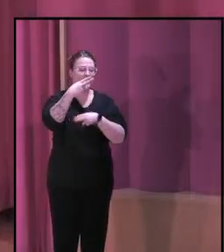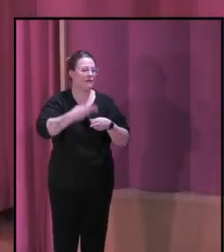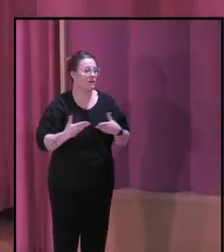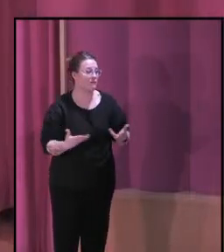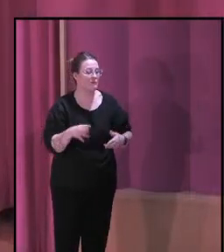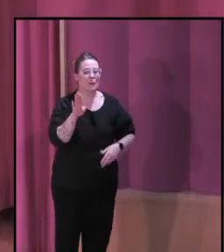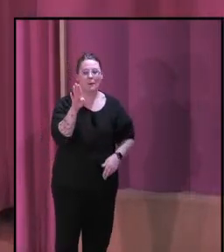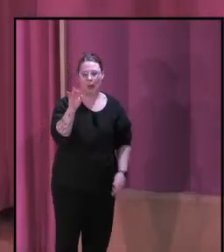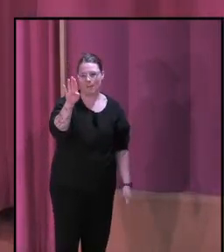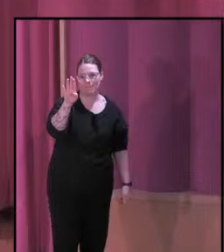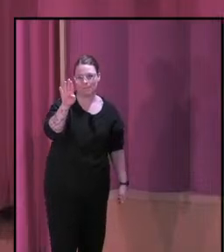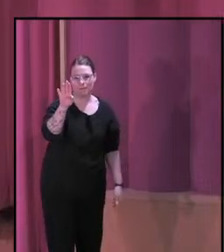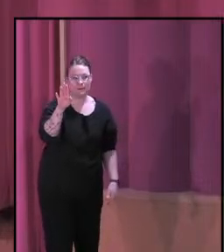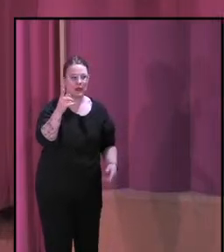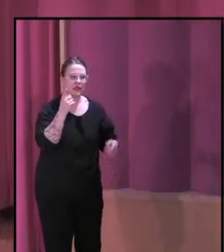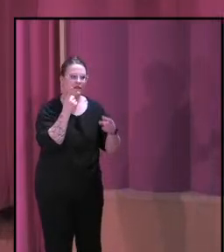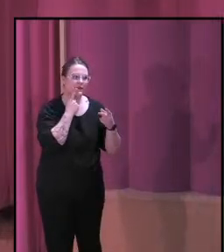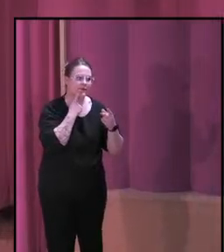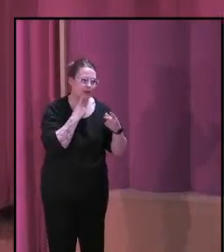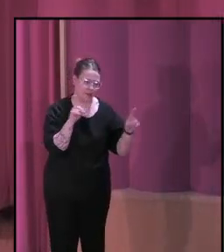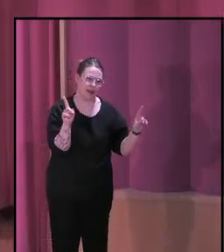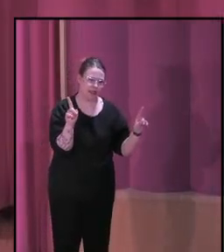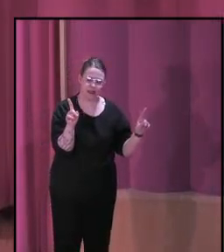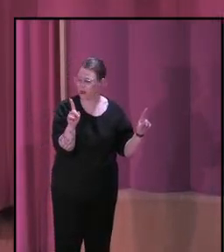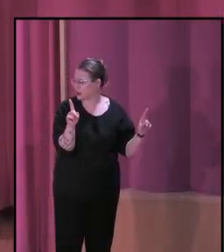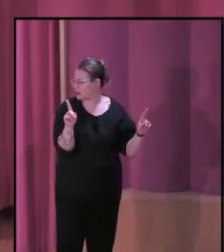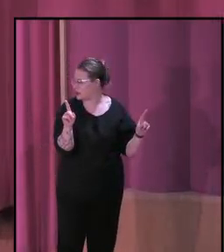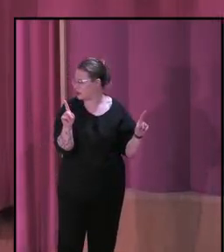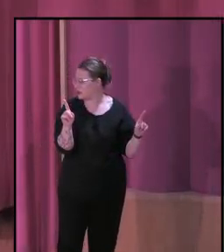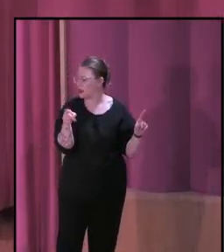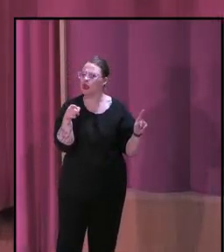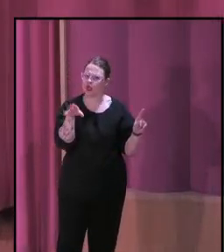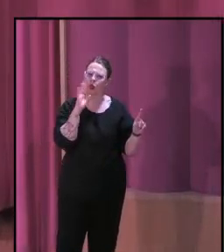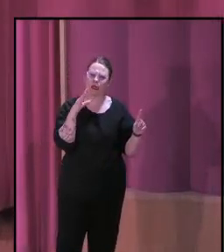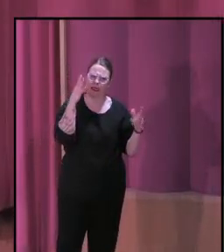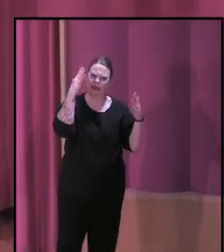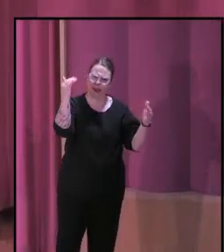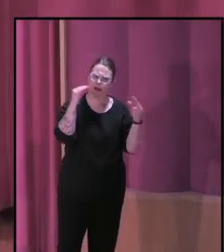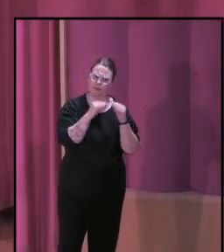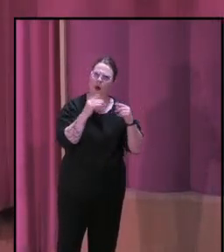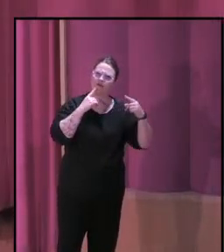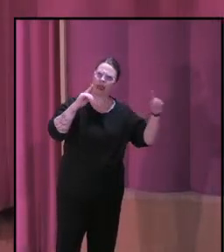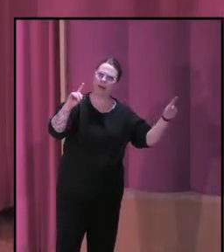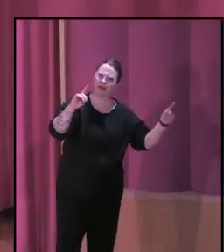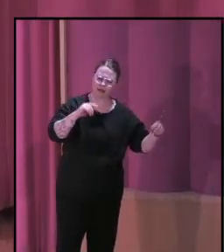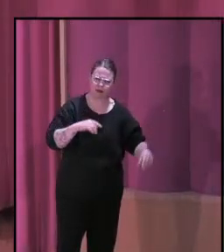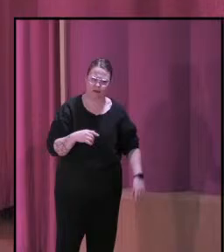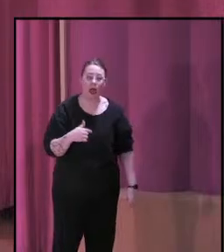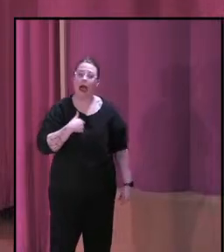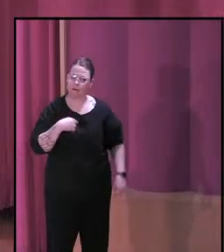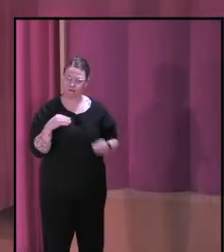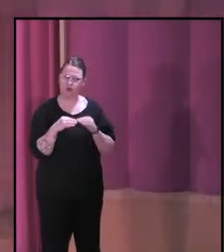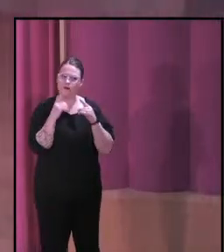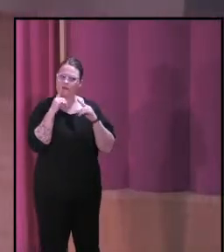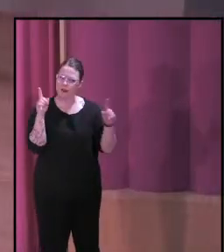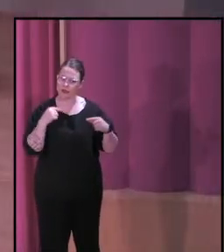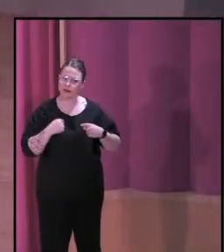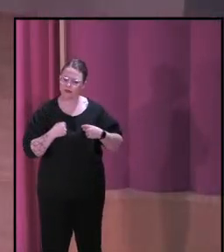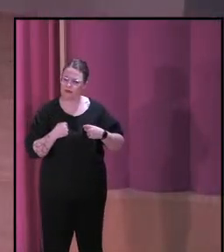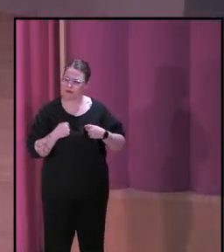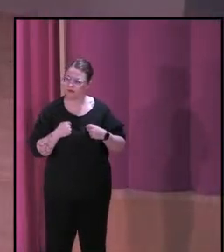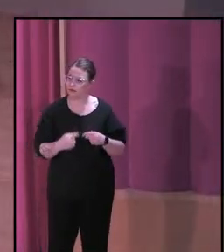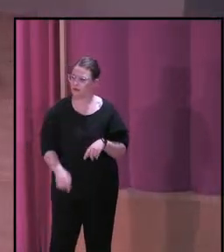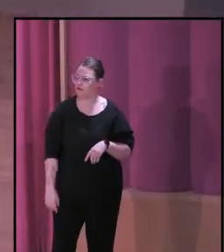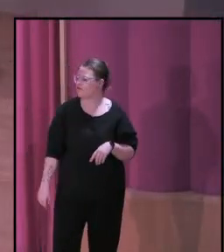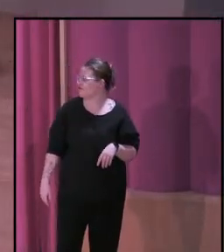is quite famous, but not as you might expect. He's not as famous as me. He's not famous